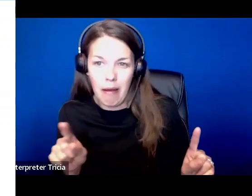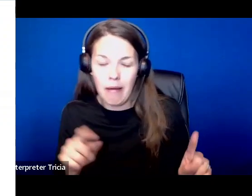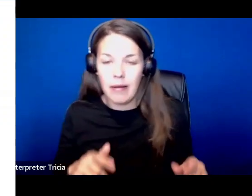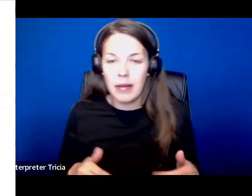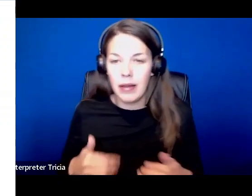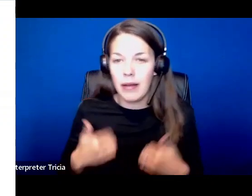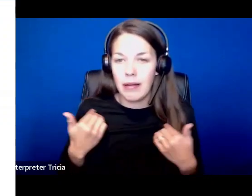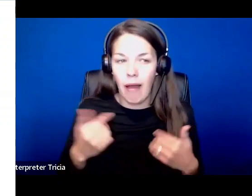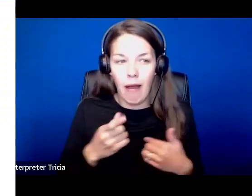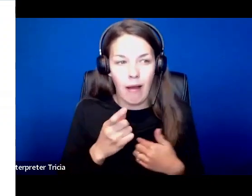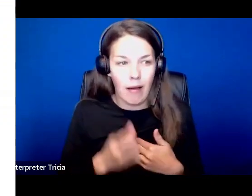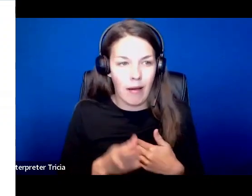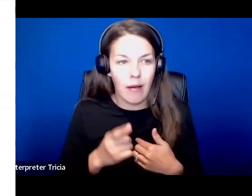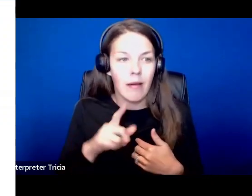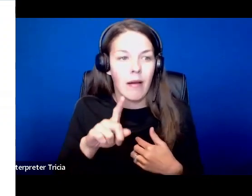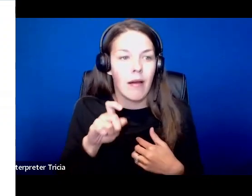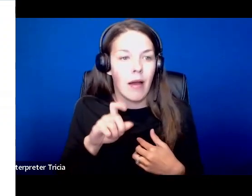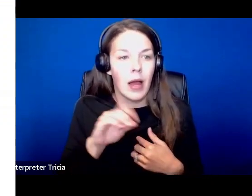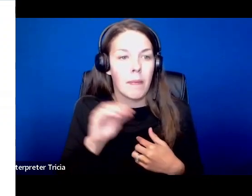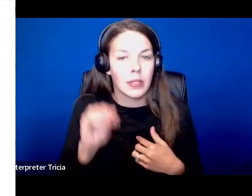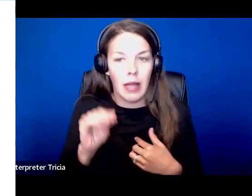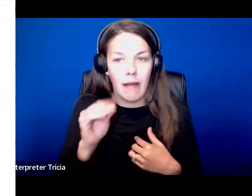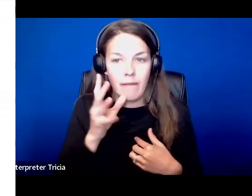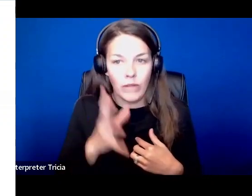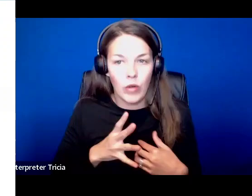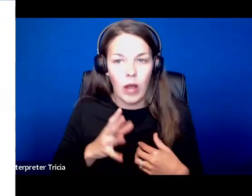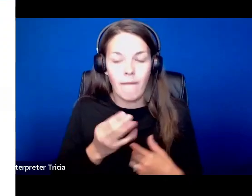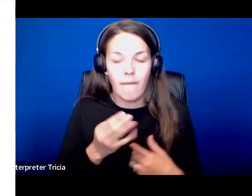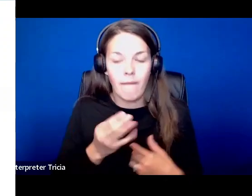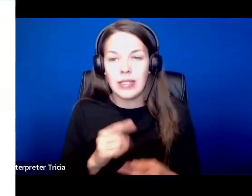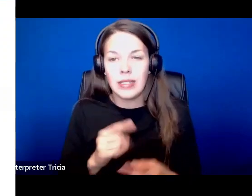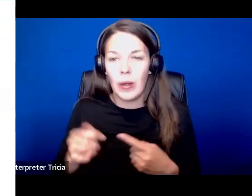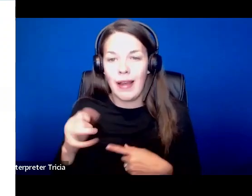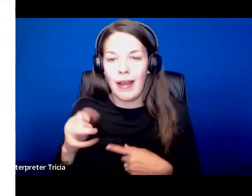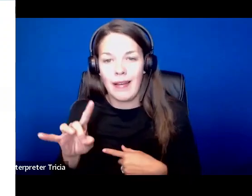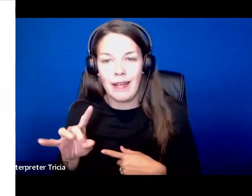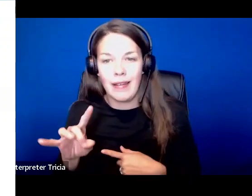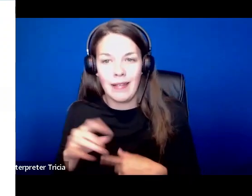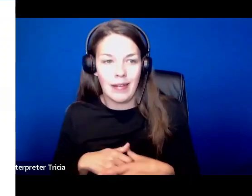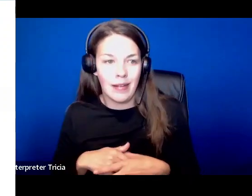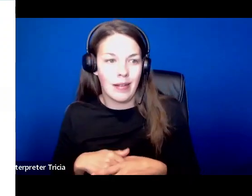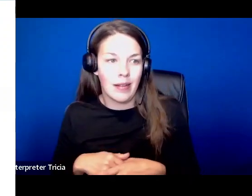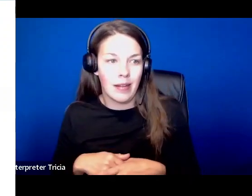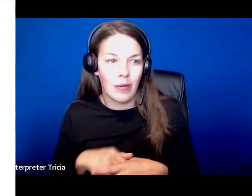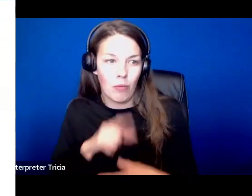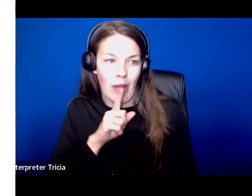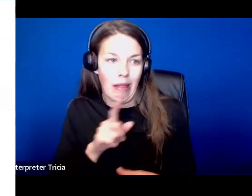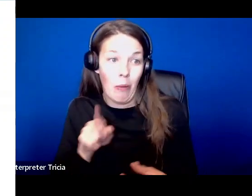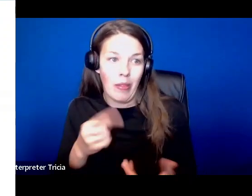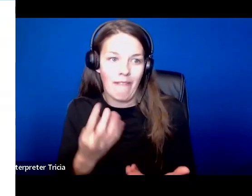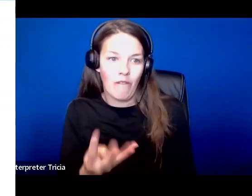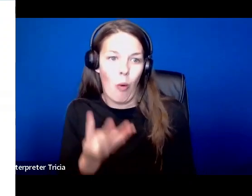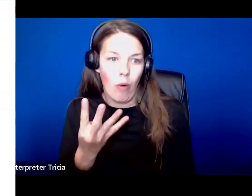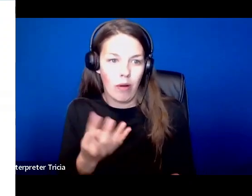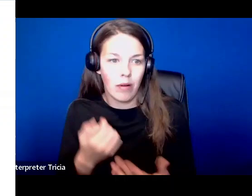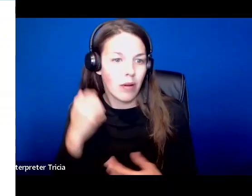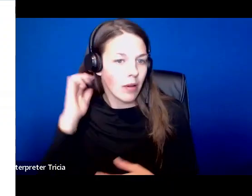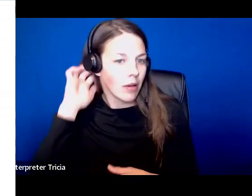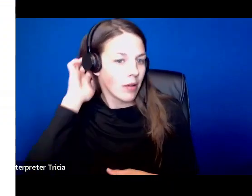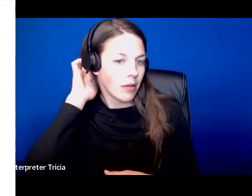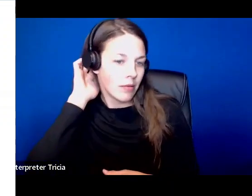youngest growth there, 100% for females, 14 to 18, yeah, but it's only 4.